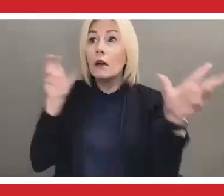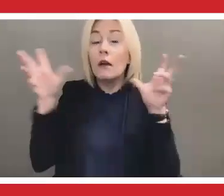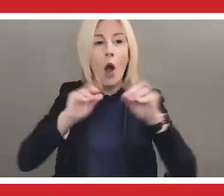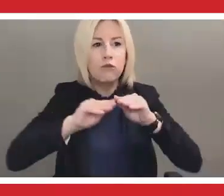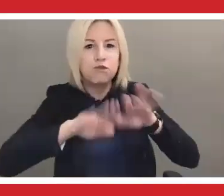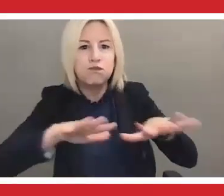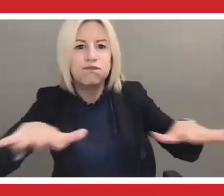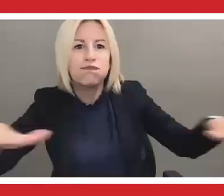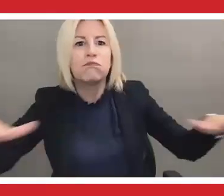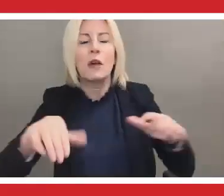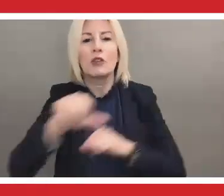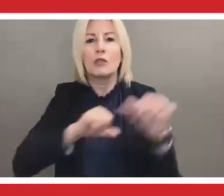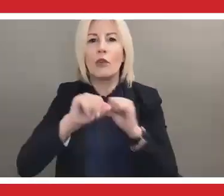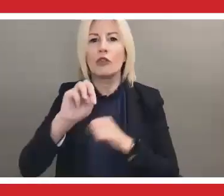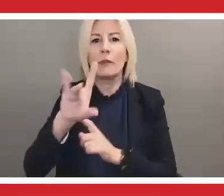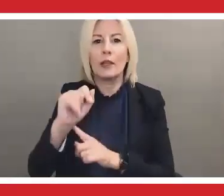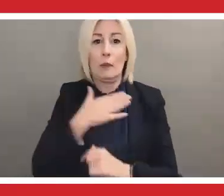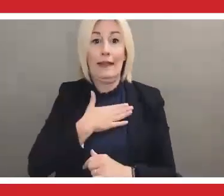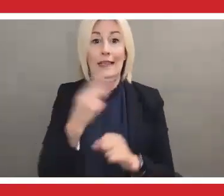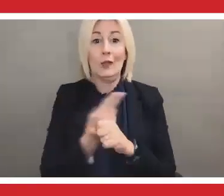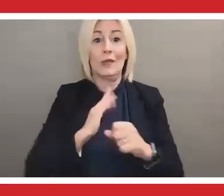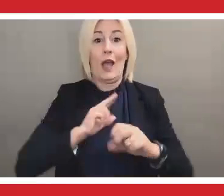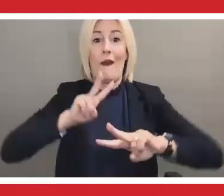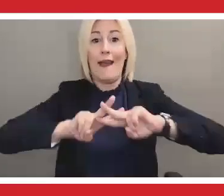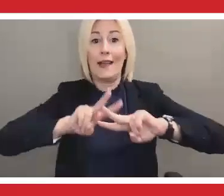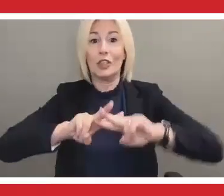media. So please use our hashtag, which is